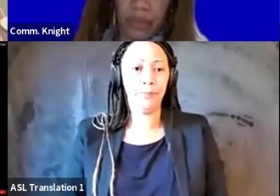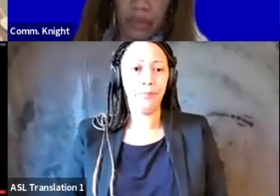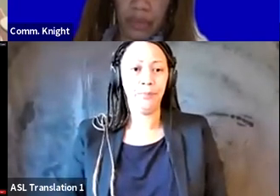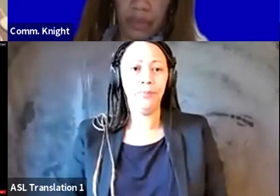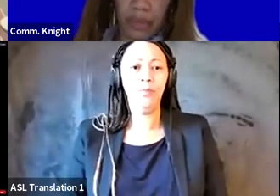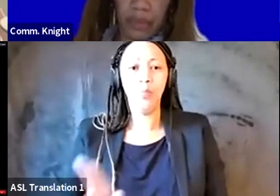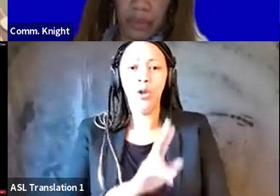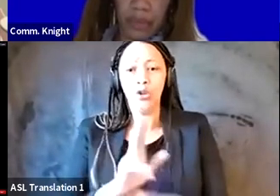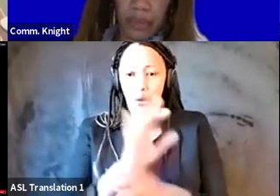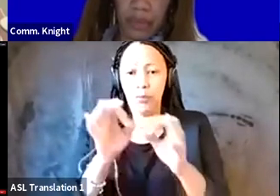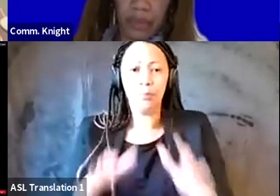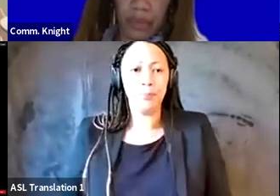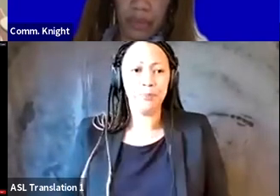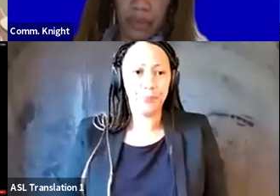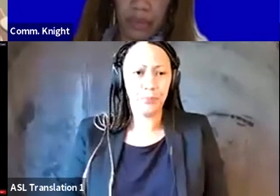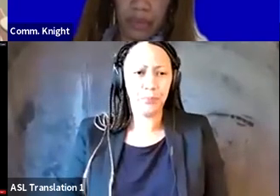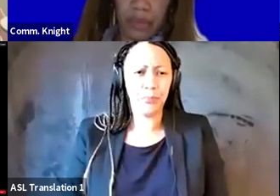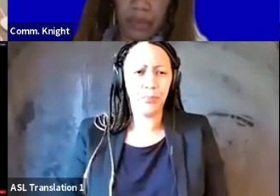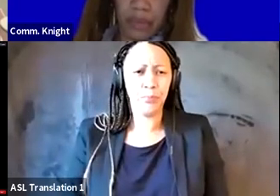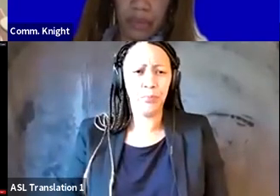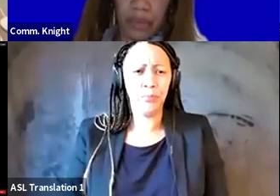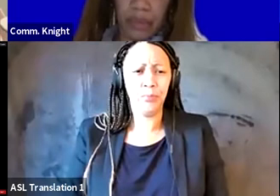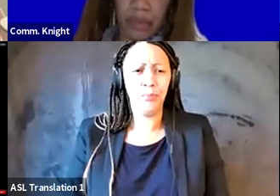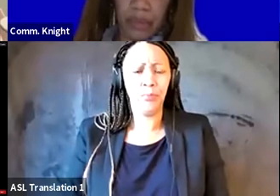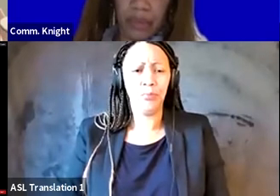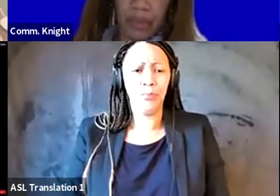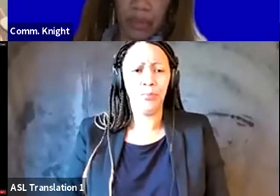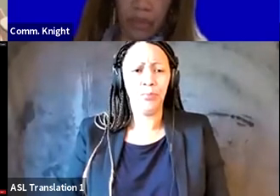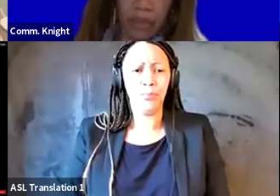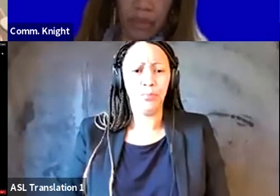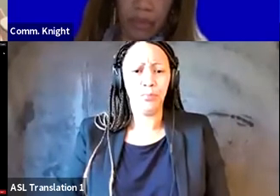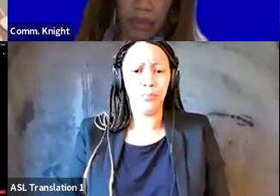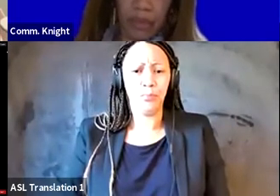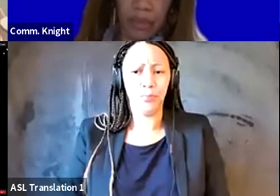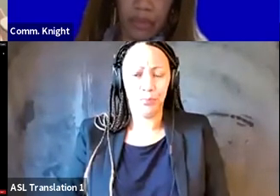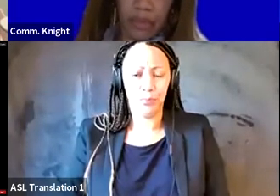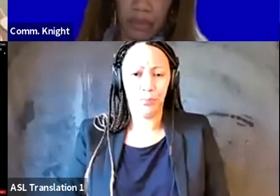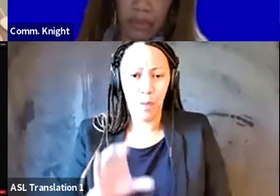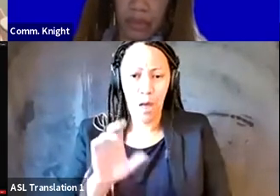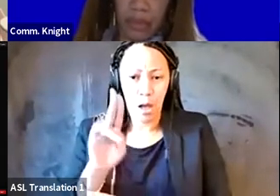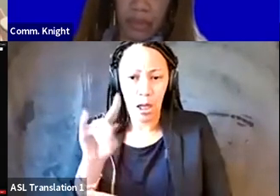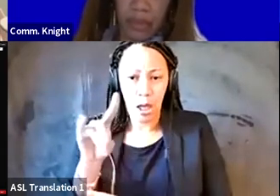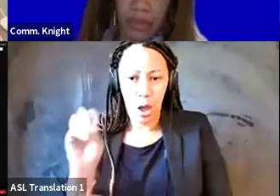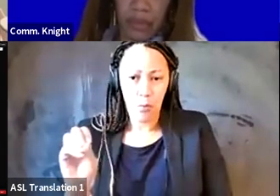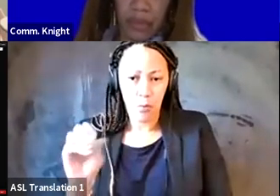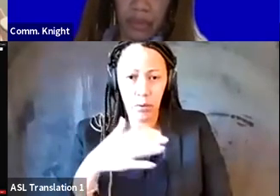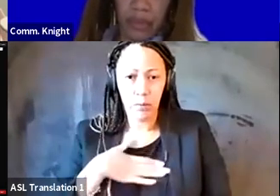translator. That would be Ms. Carrillo. Ms. Carrillo, please